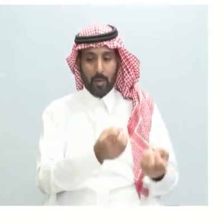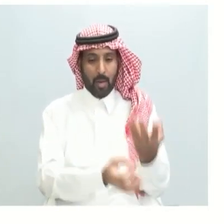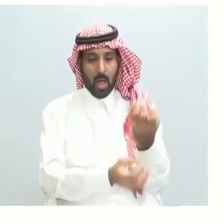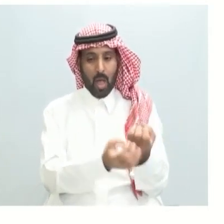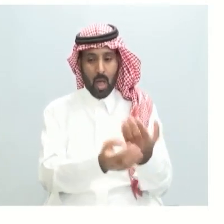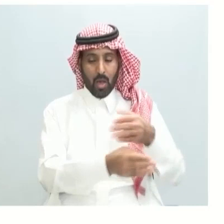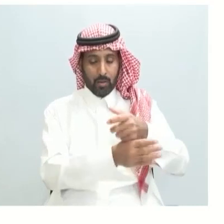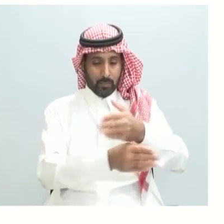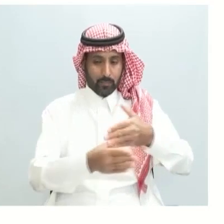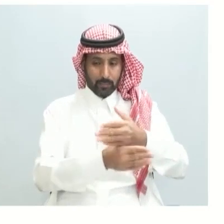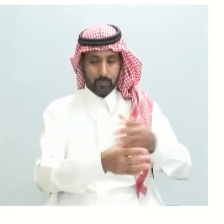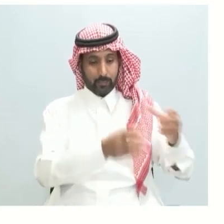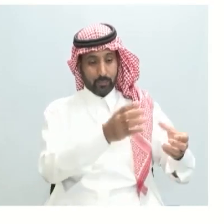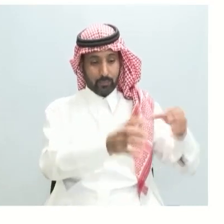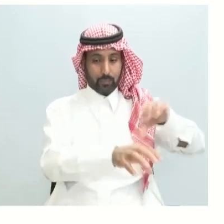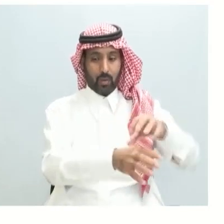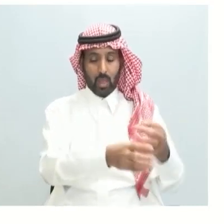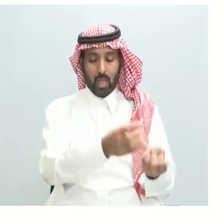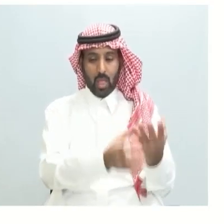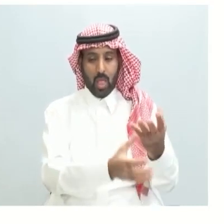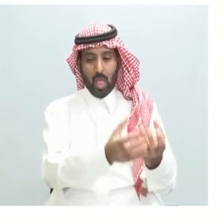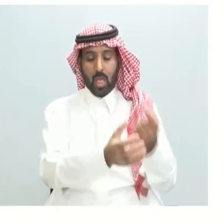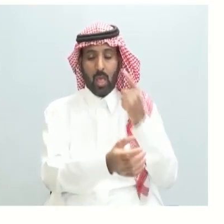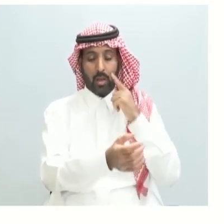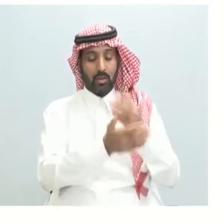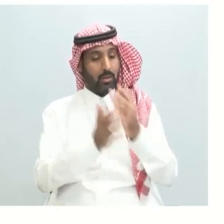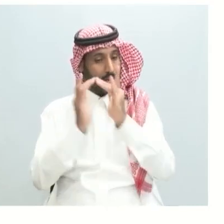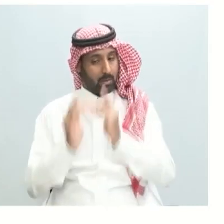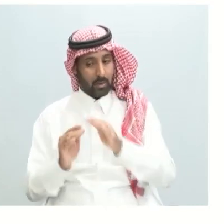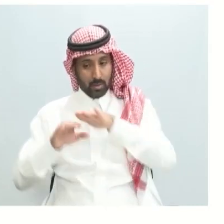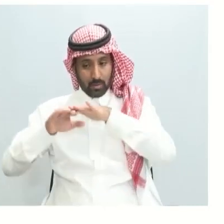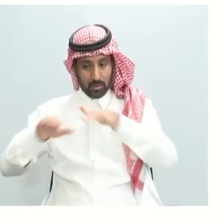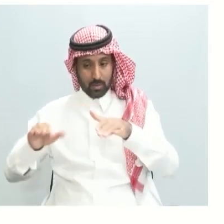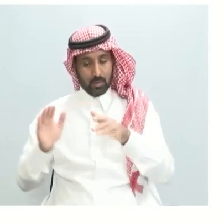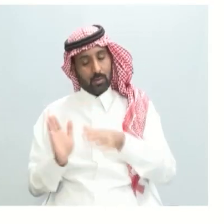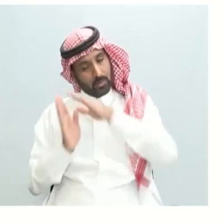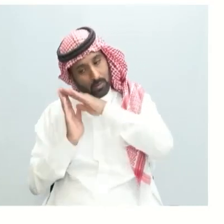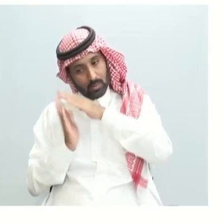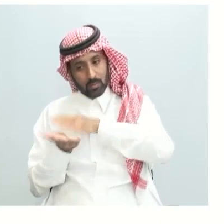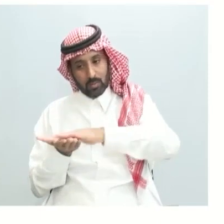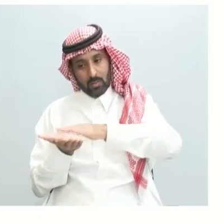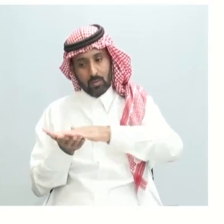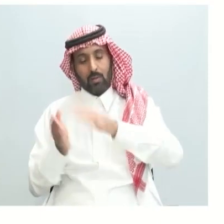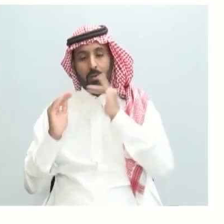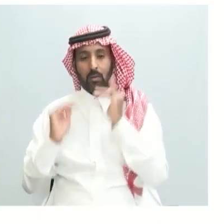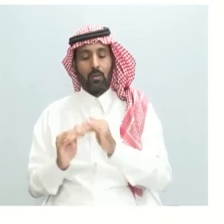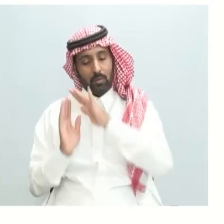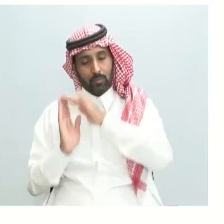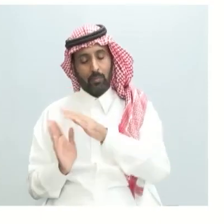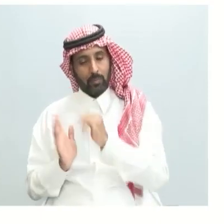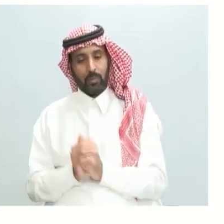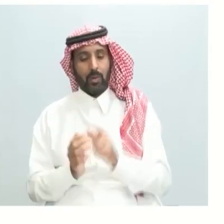the wood. Sleeping arrangements, of course we sleep, you sleep on the ground, on the